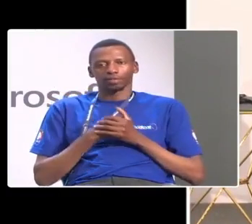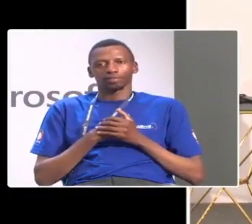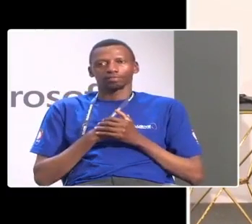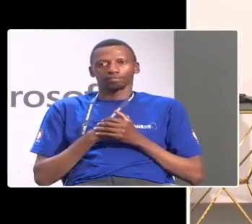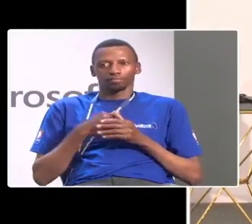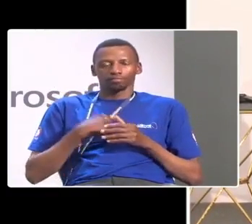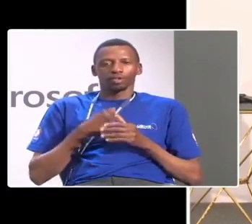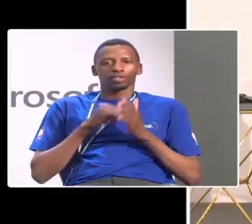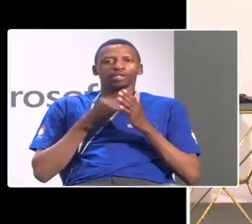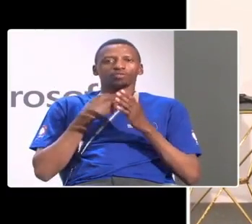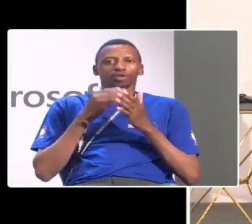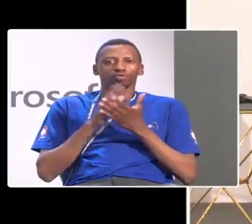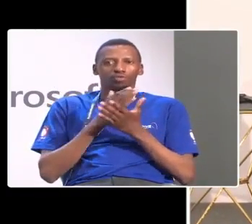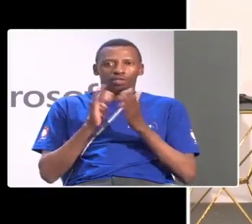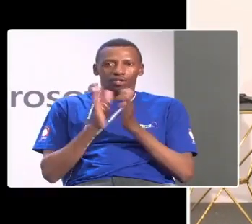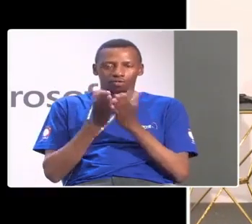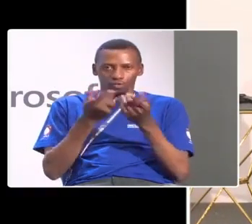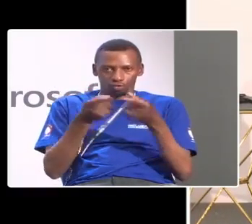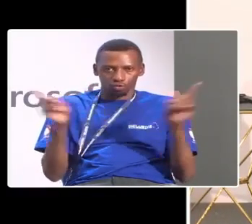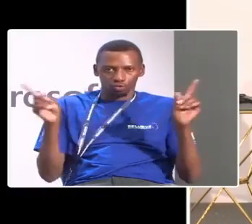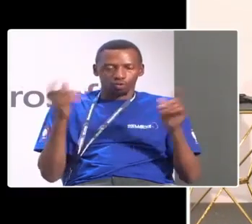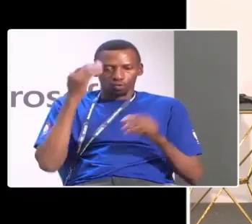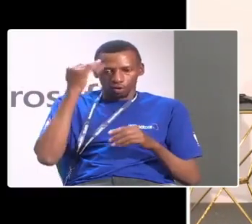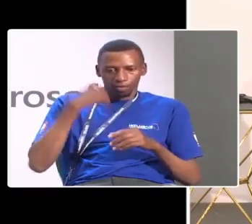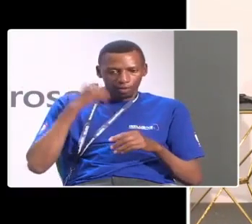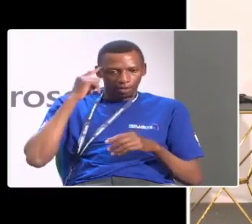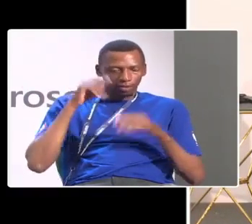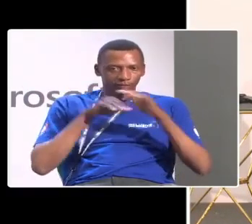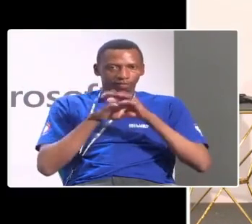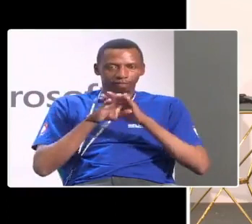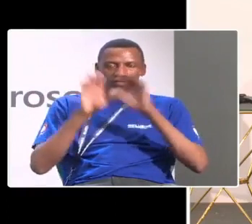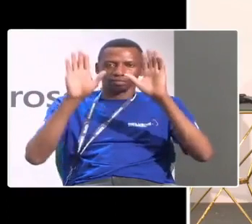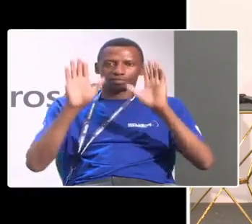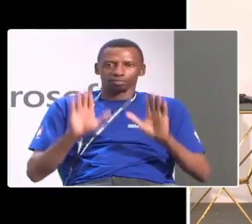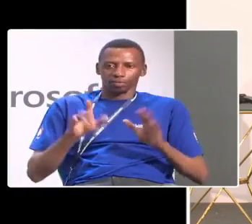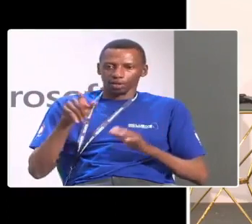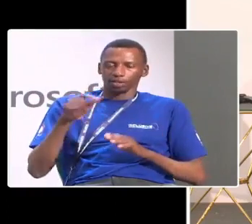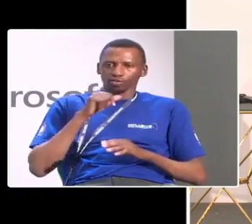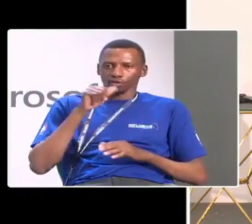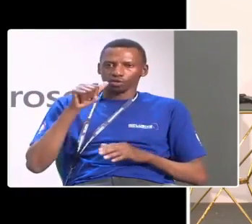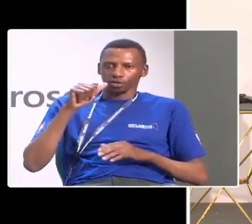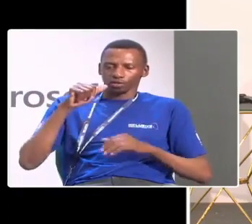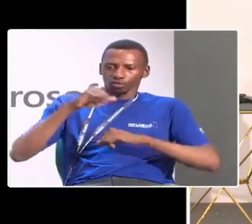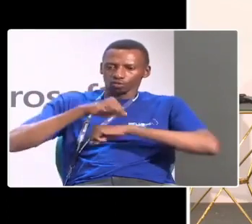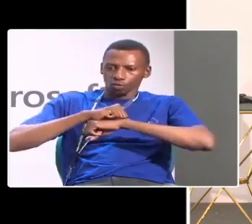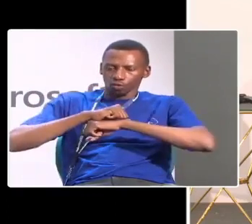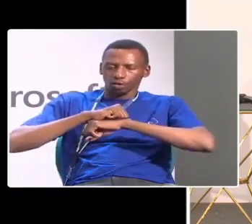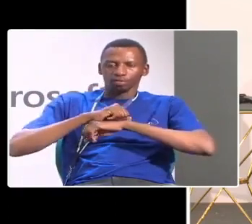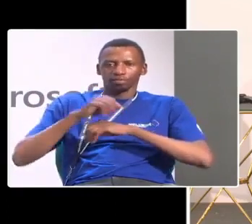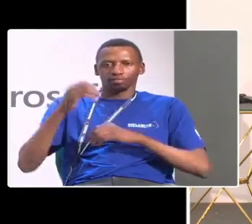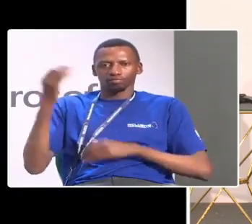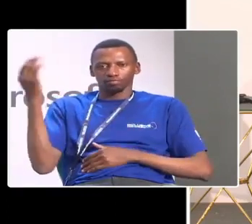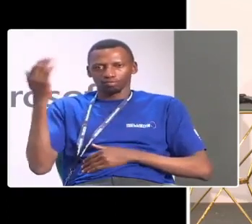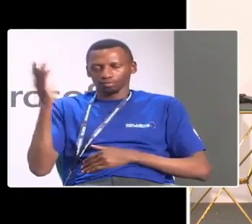So I just wanted to share with you why I think accessibility is important. So this is not an academic presentation. There's been presentations on